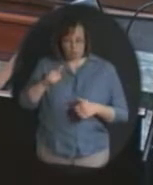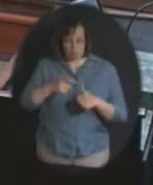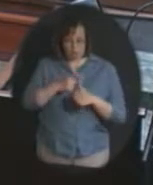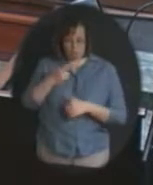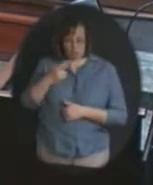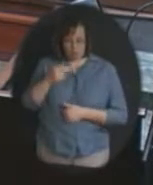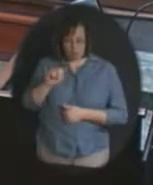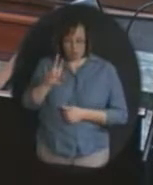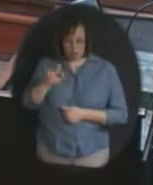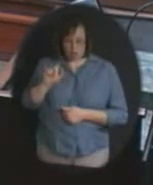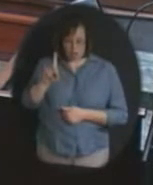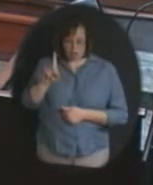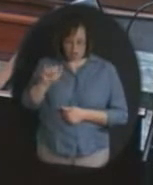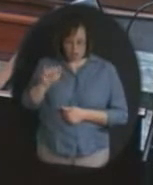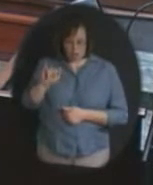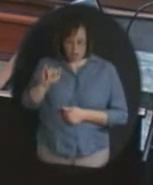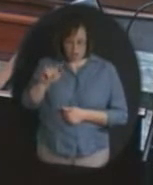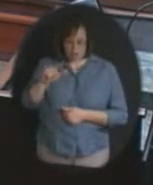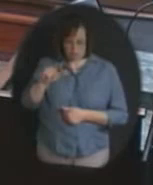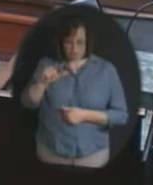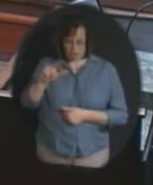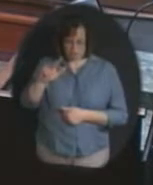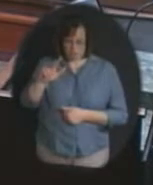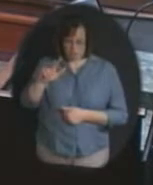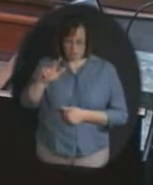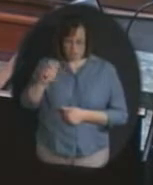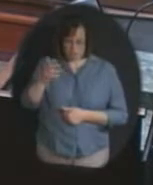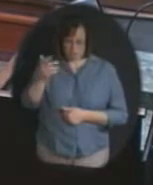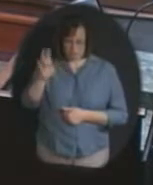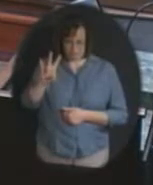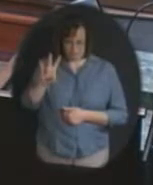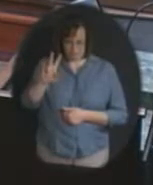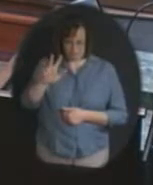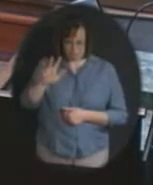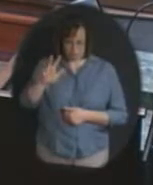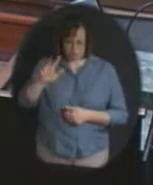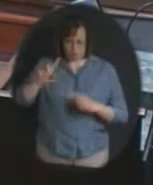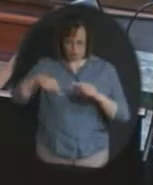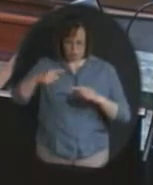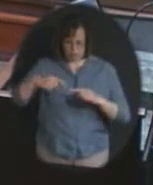Hyundai 15BT7 three-wheel electric forklift in the amount of